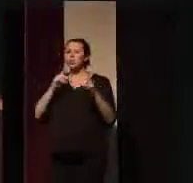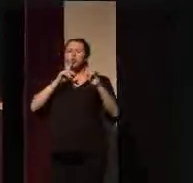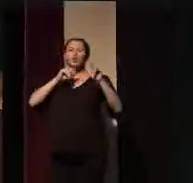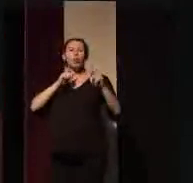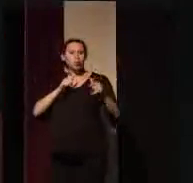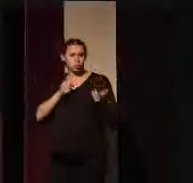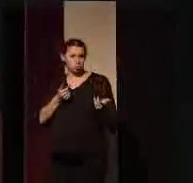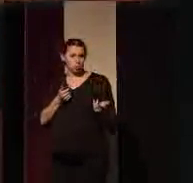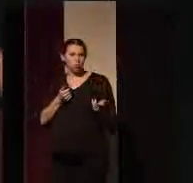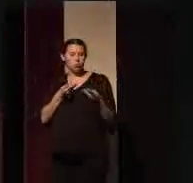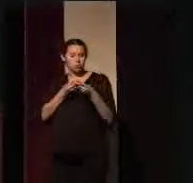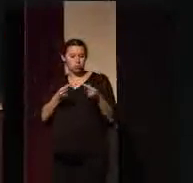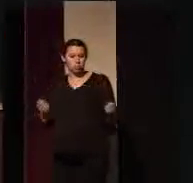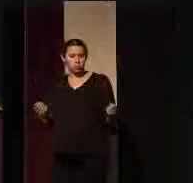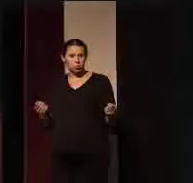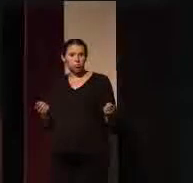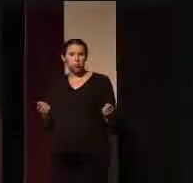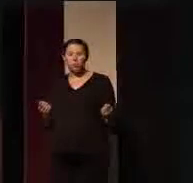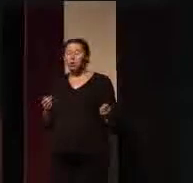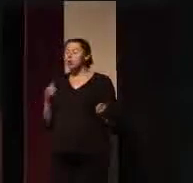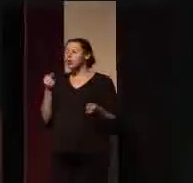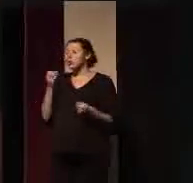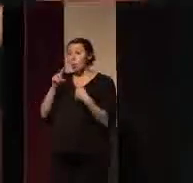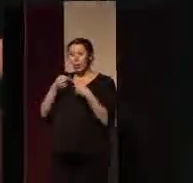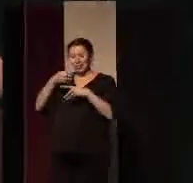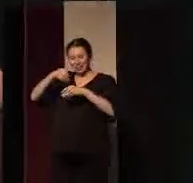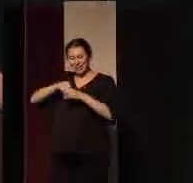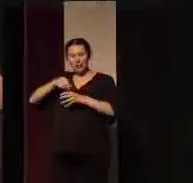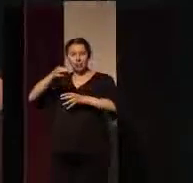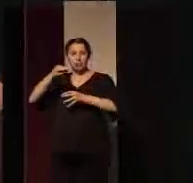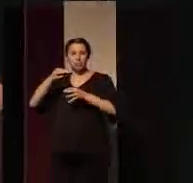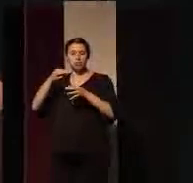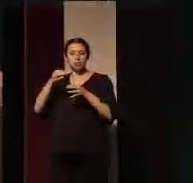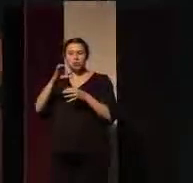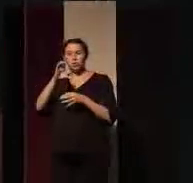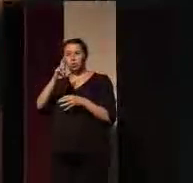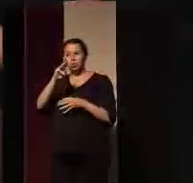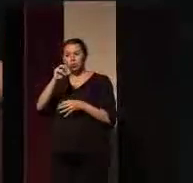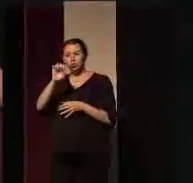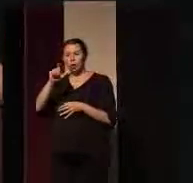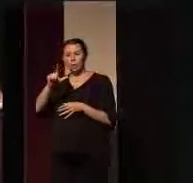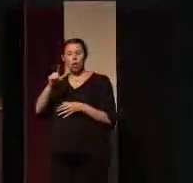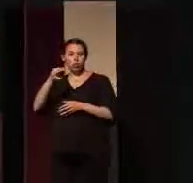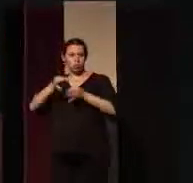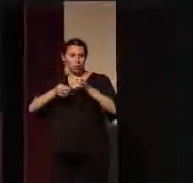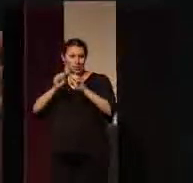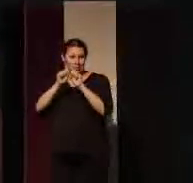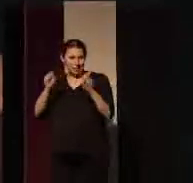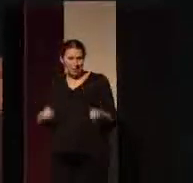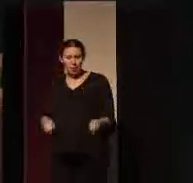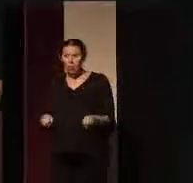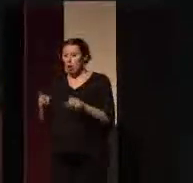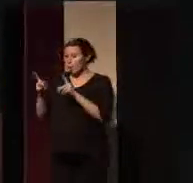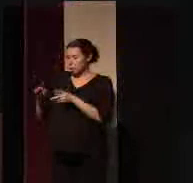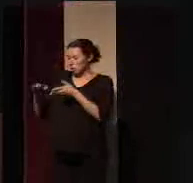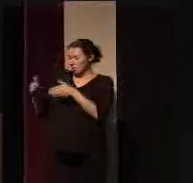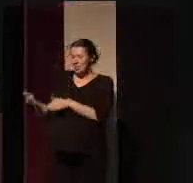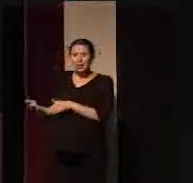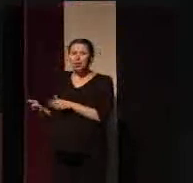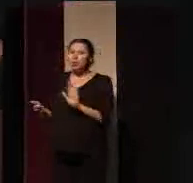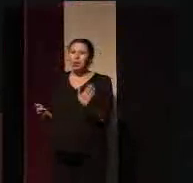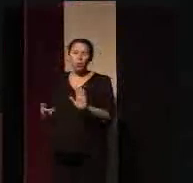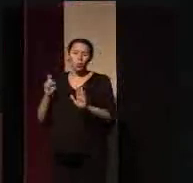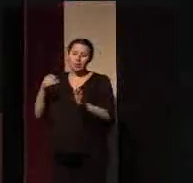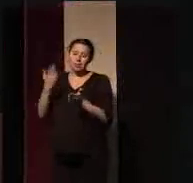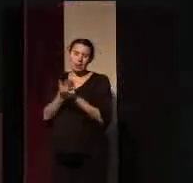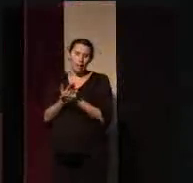the fact, once we're in the criminal justice system, once somebody is deceased, it's too late. We need to stop these from happening in the future. What